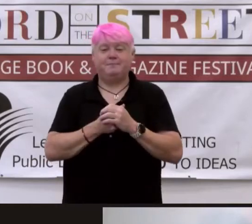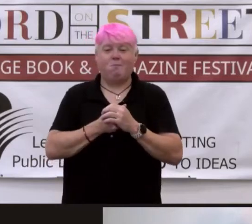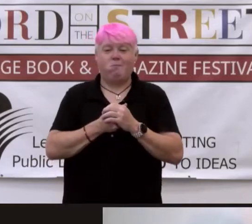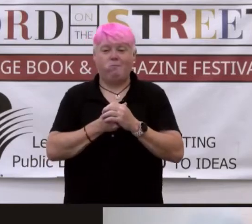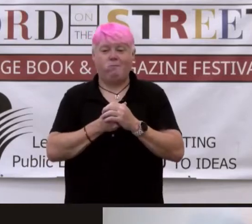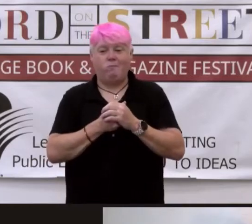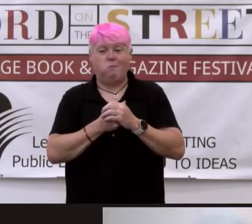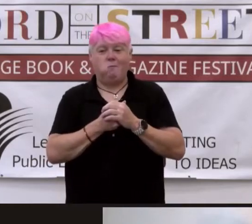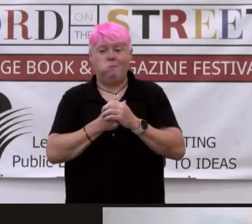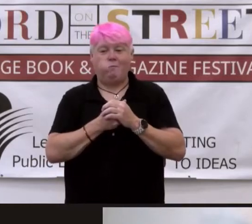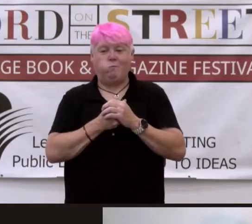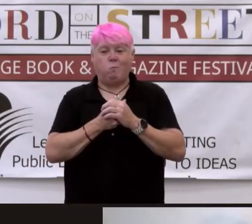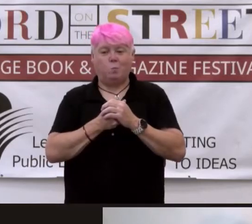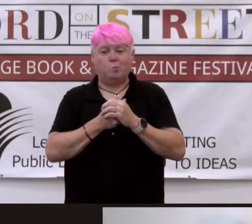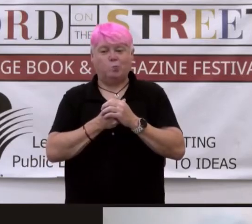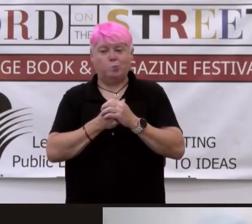cool.